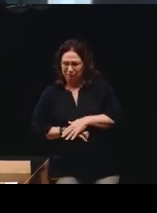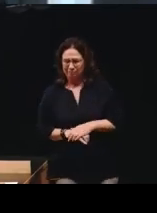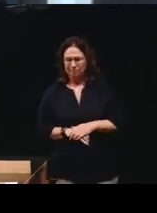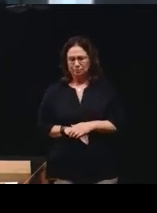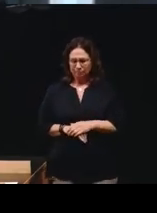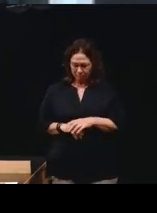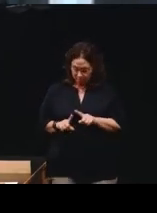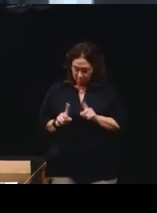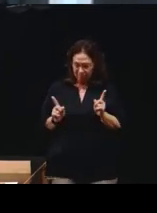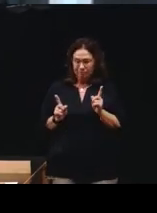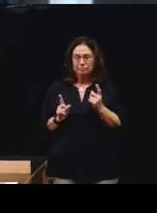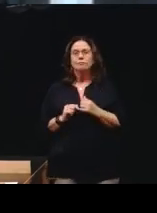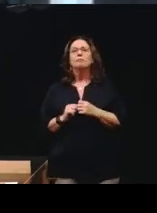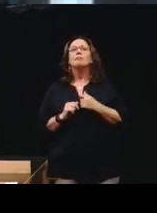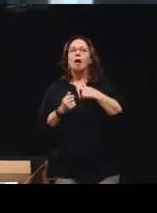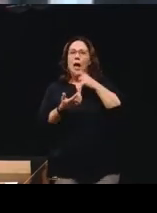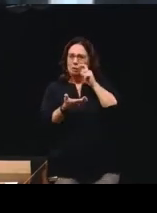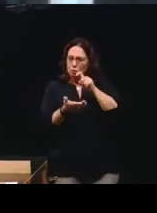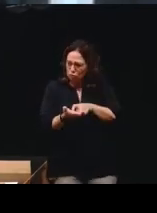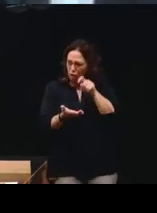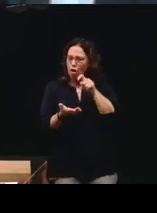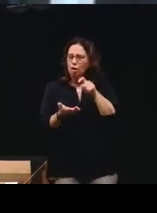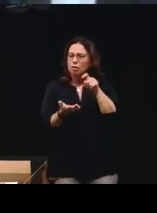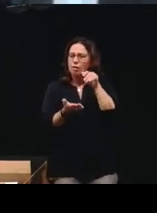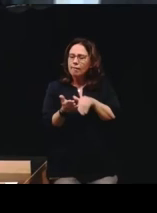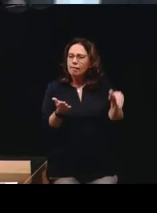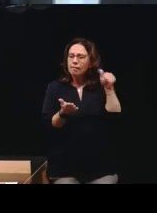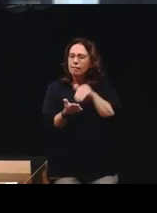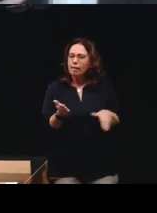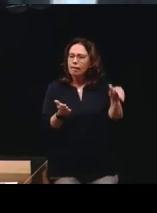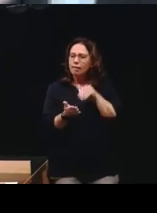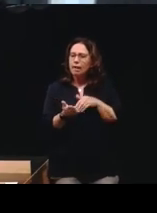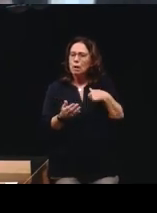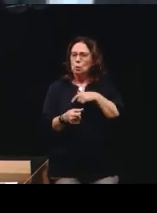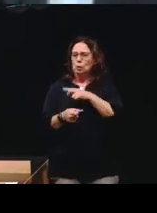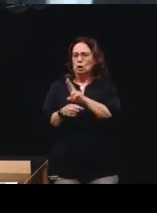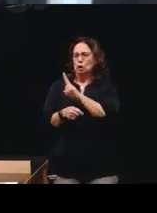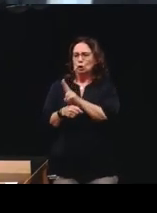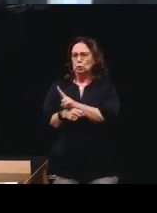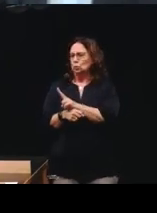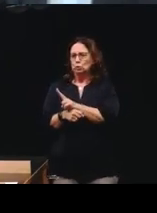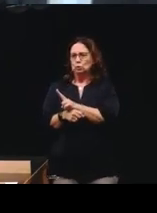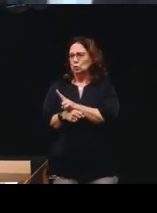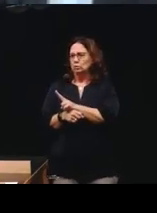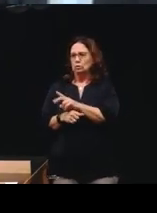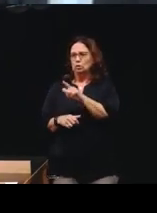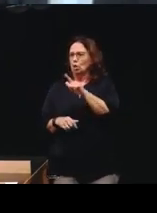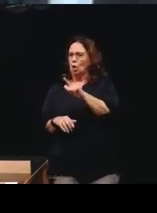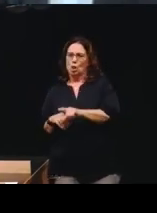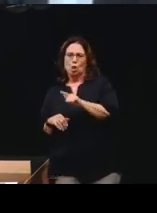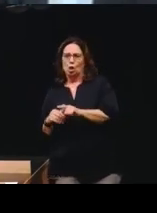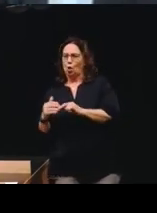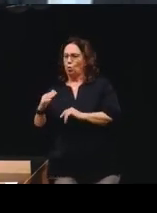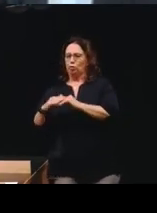But one of the things I saw is that over and over again, we were using too low of a threshold for a